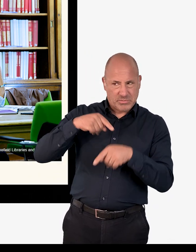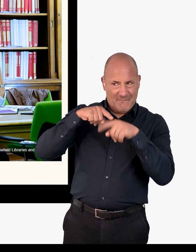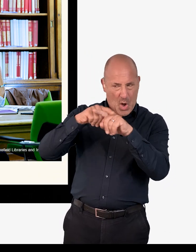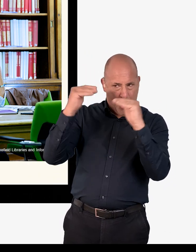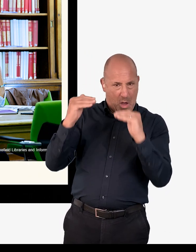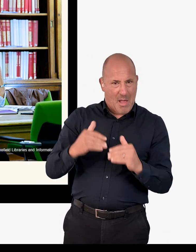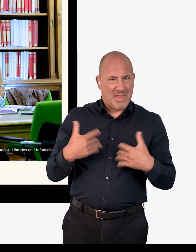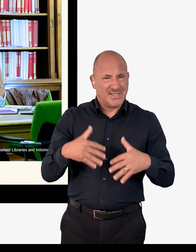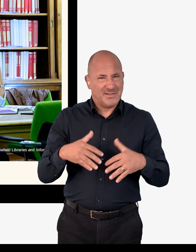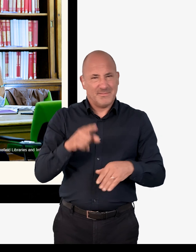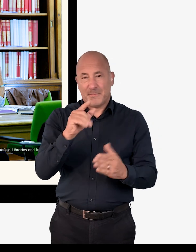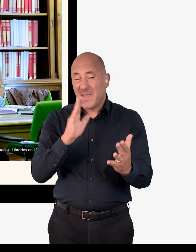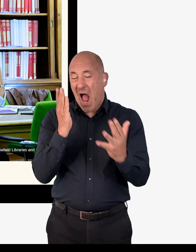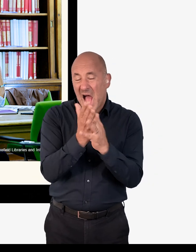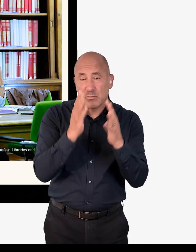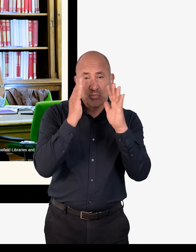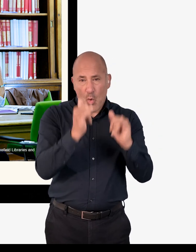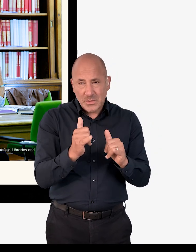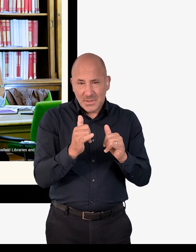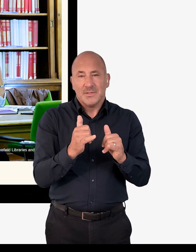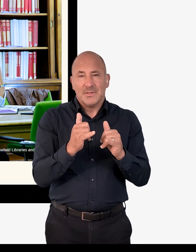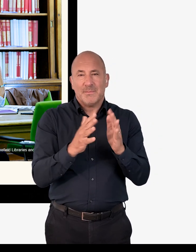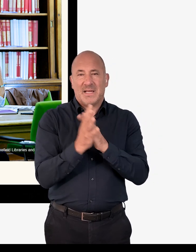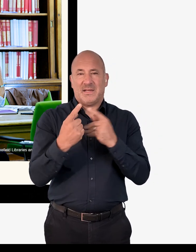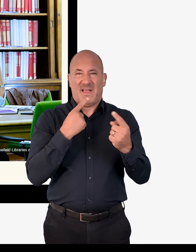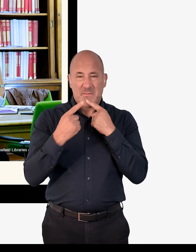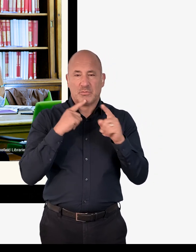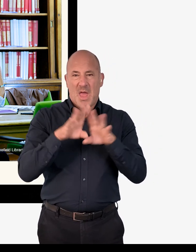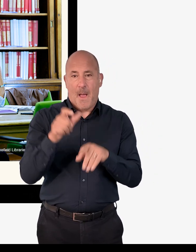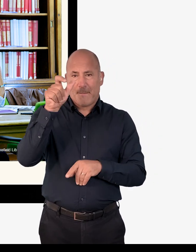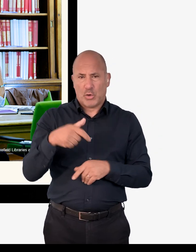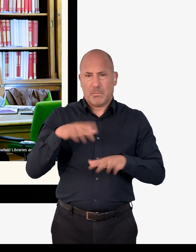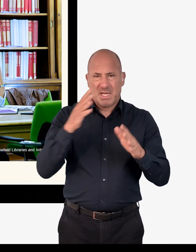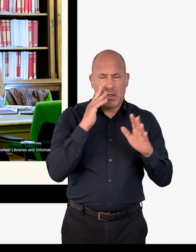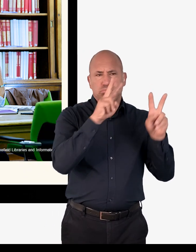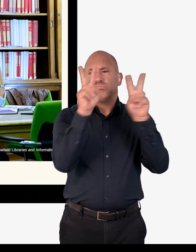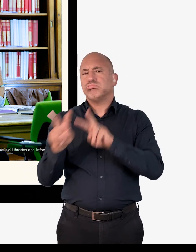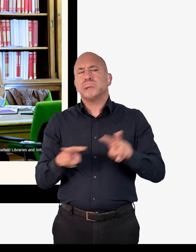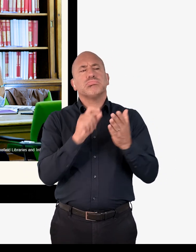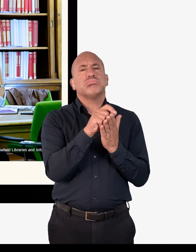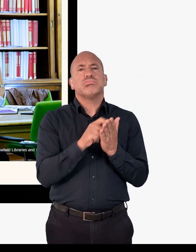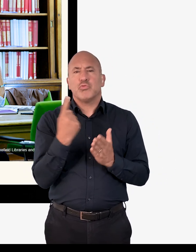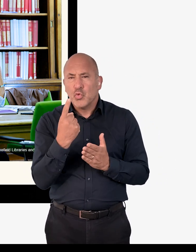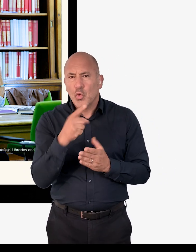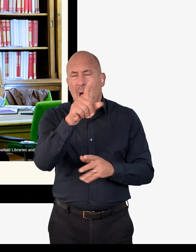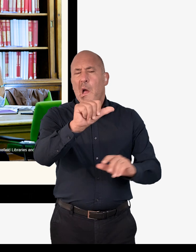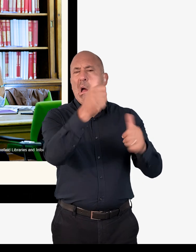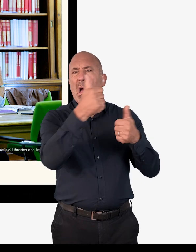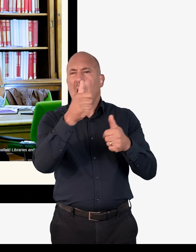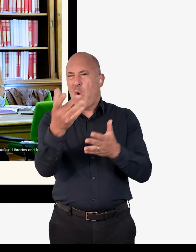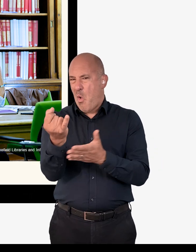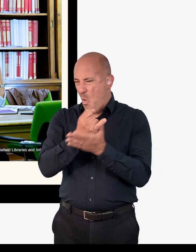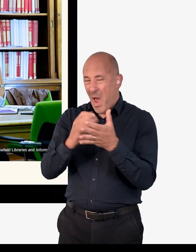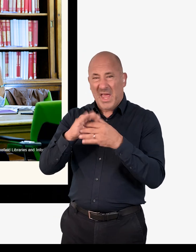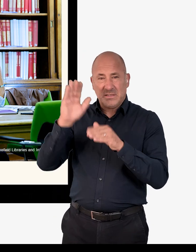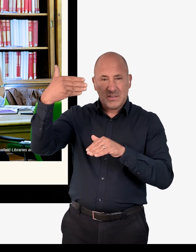requirements. An access audit will typically include information such as who has carried out the